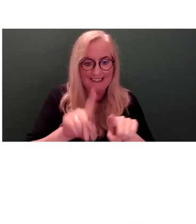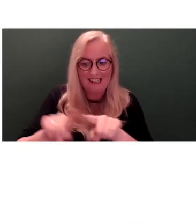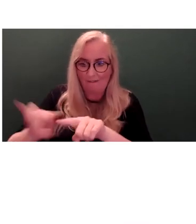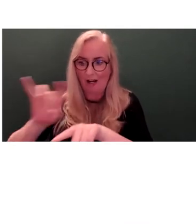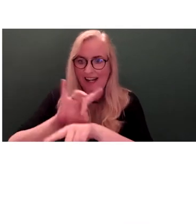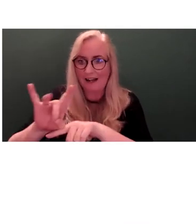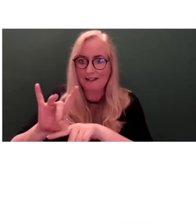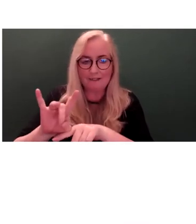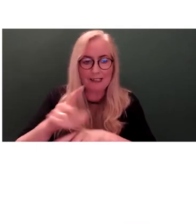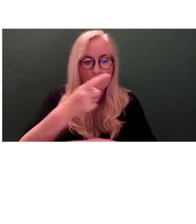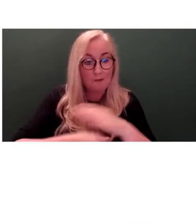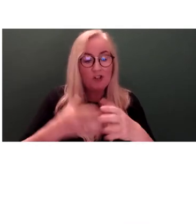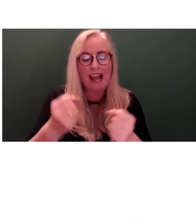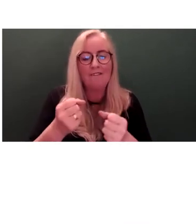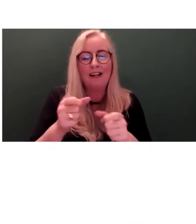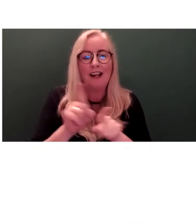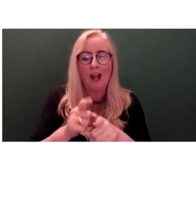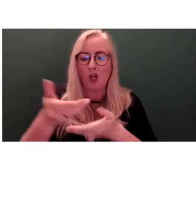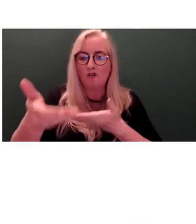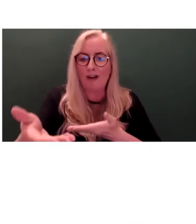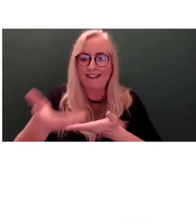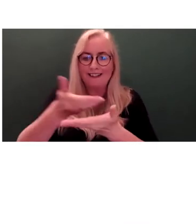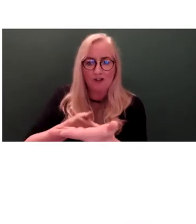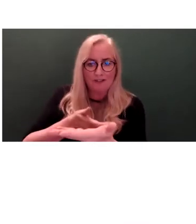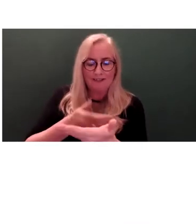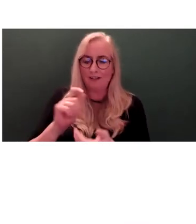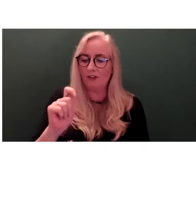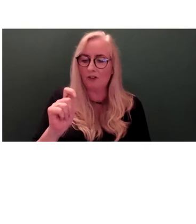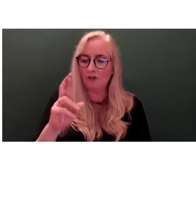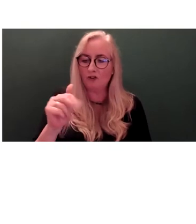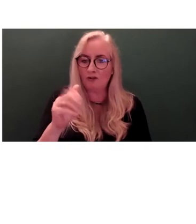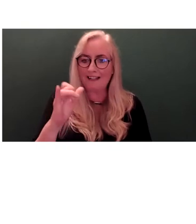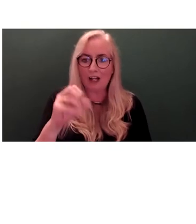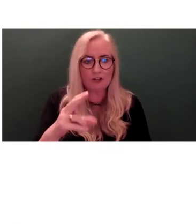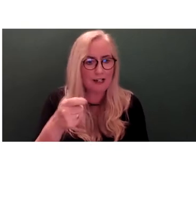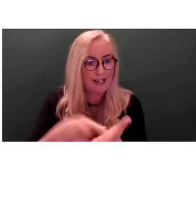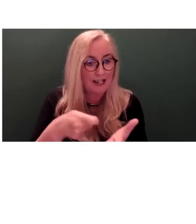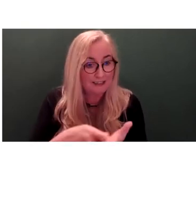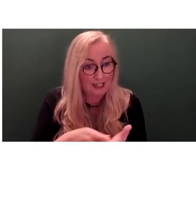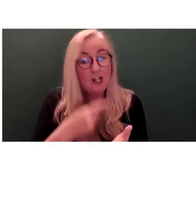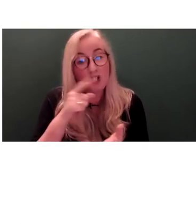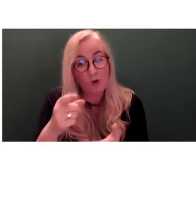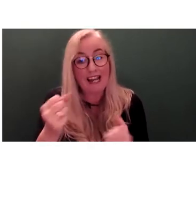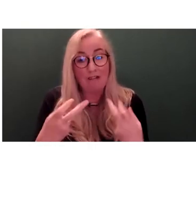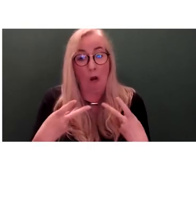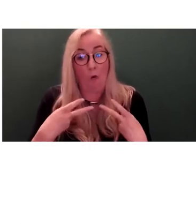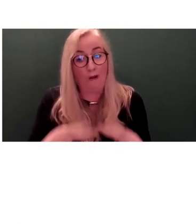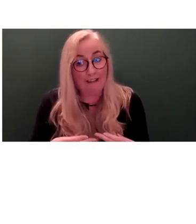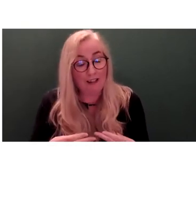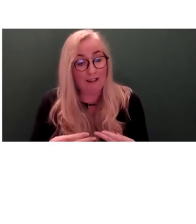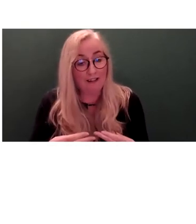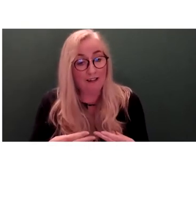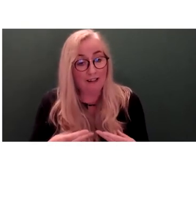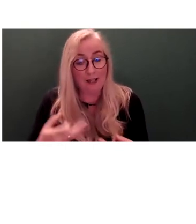are transaction costs here. And with those kind of level of supports are still fairly weak incentives. And I think that comes out from